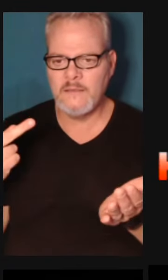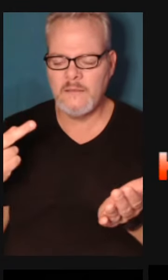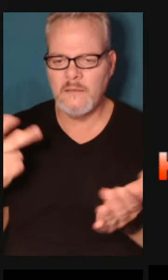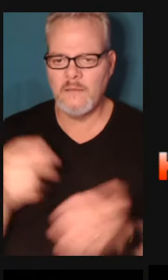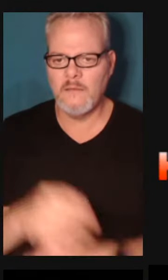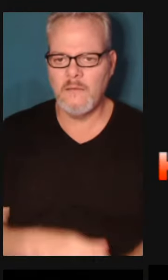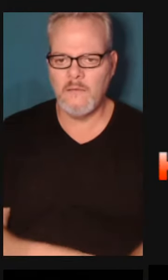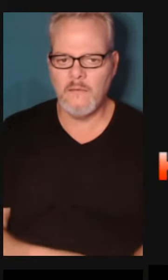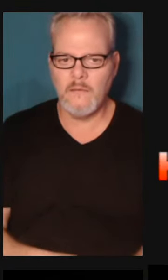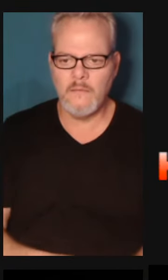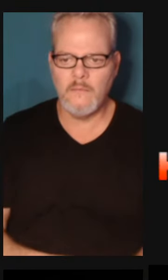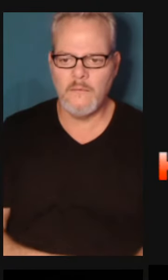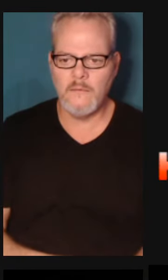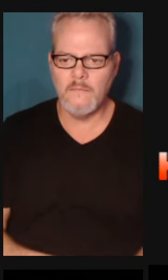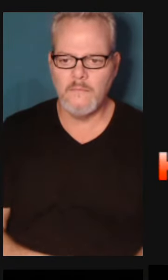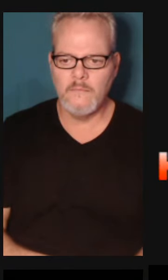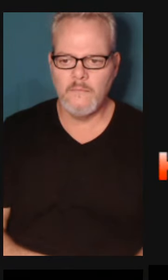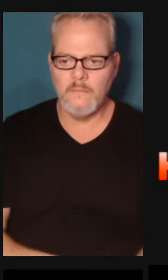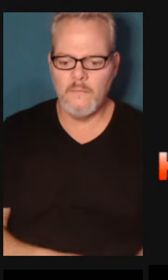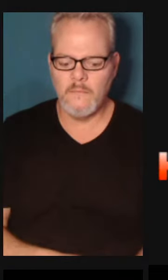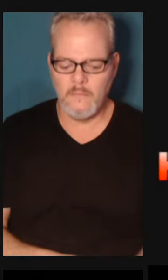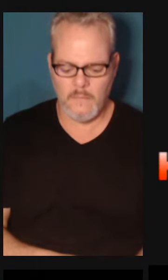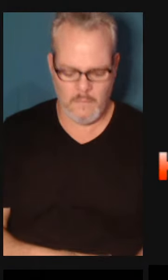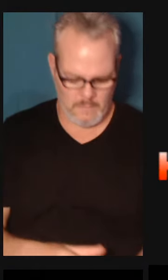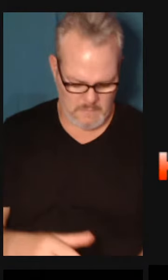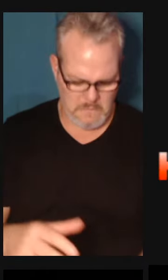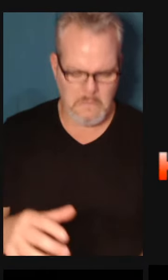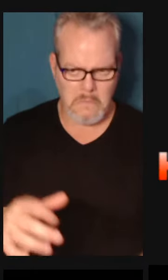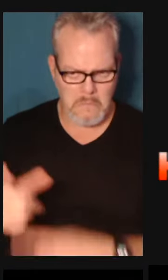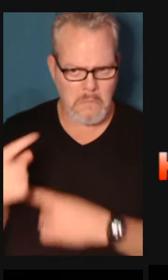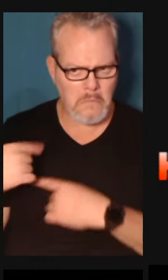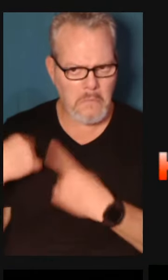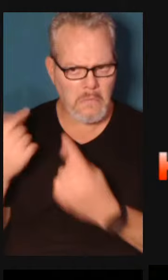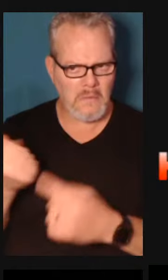Yeah. And here we go, last couple of days.